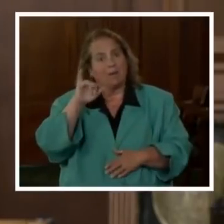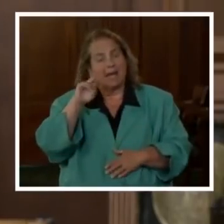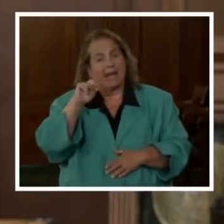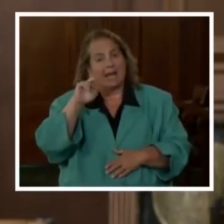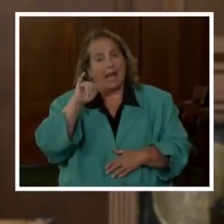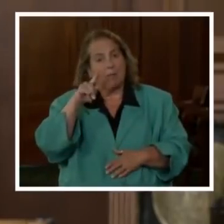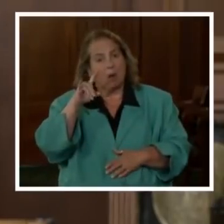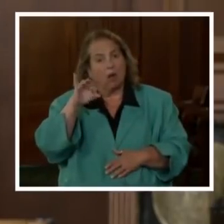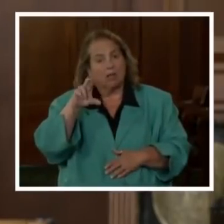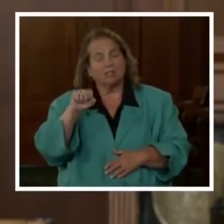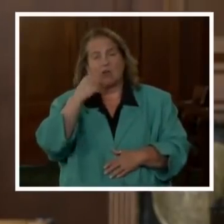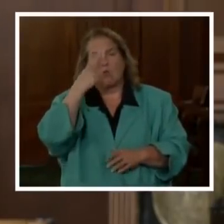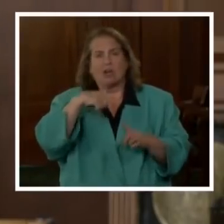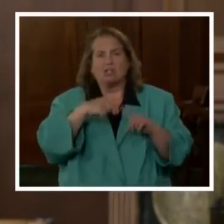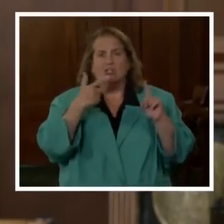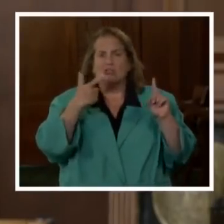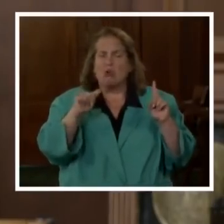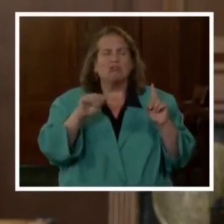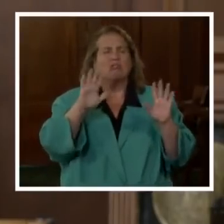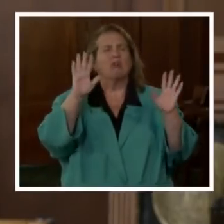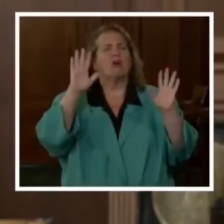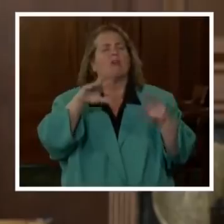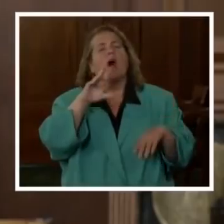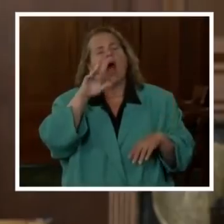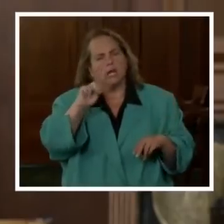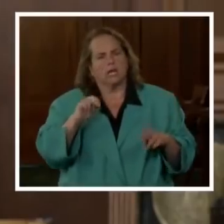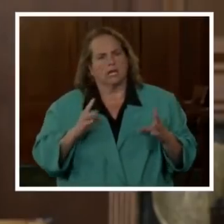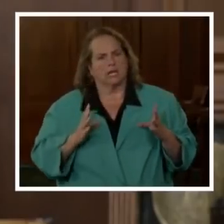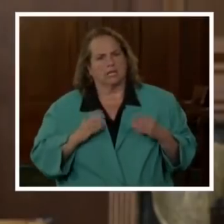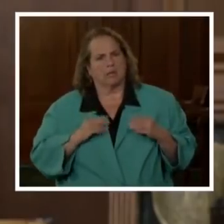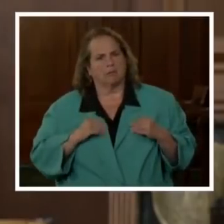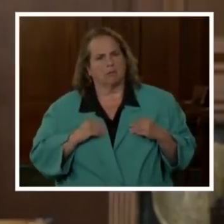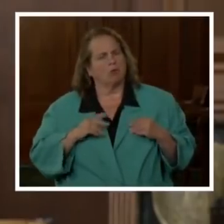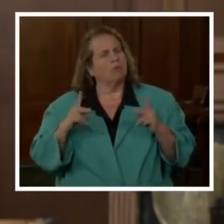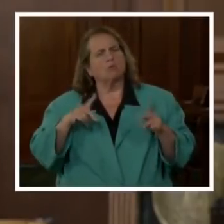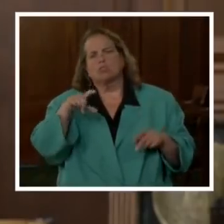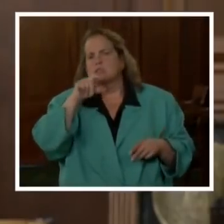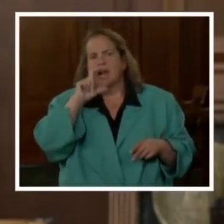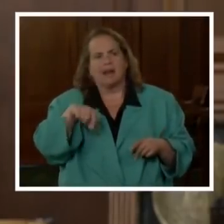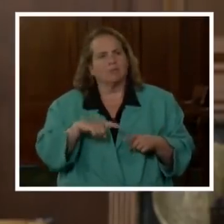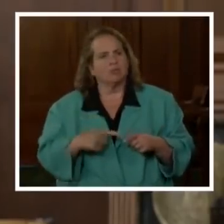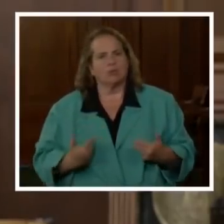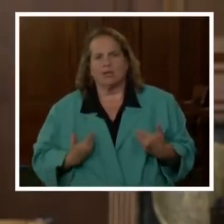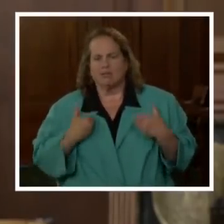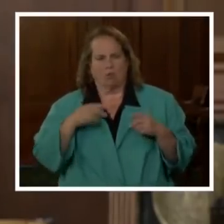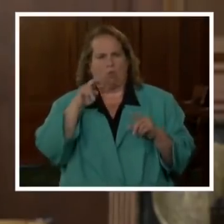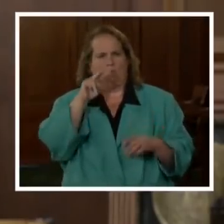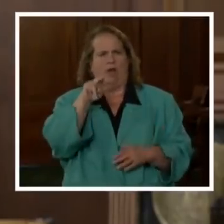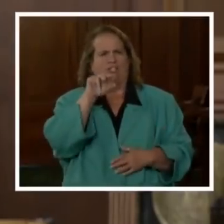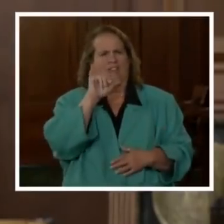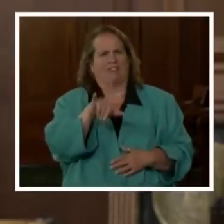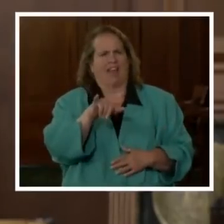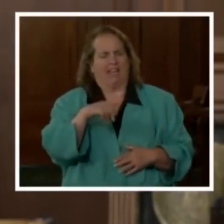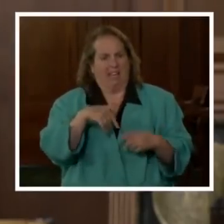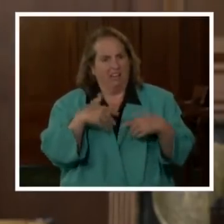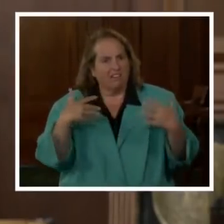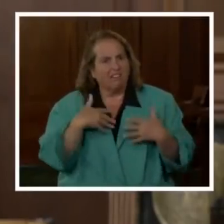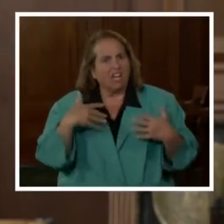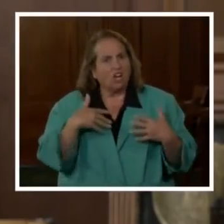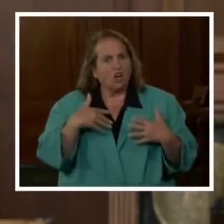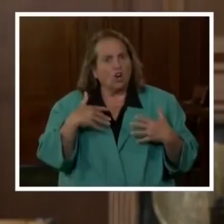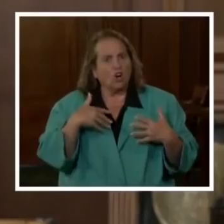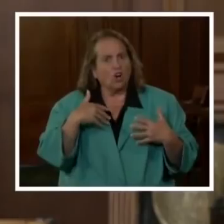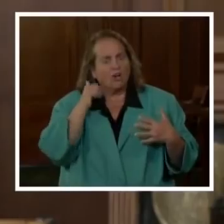are absolutely unacceptable. People shouldn't have to live, you know, watching that in fear or